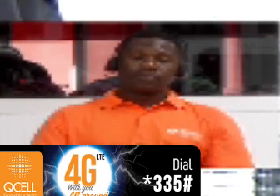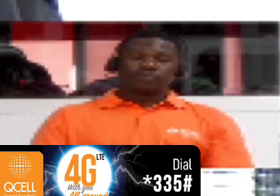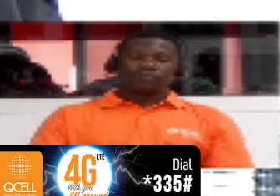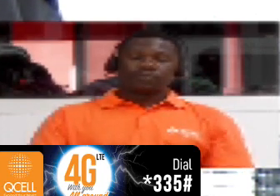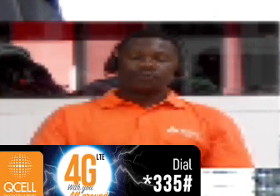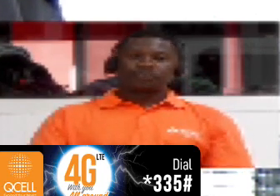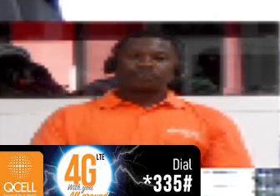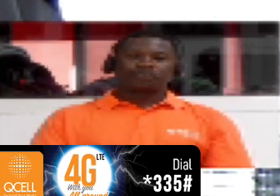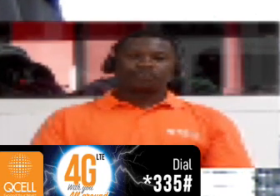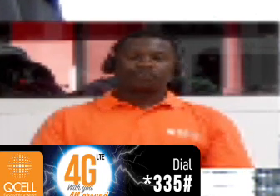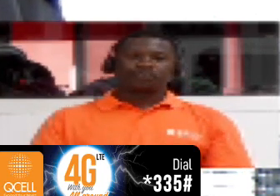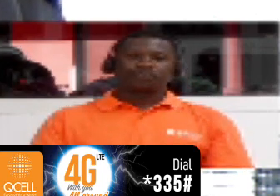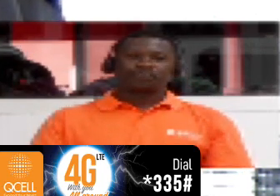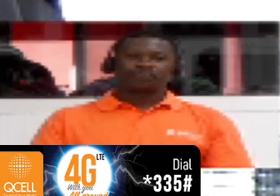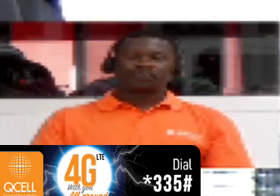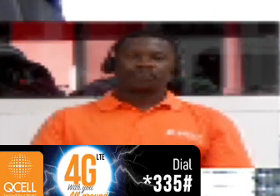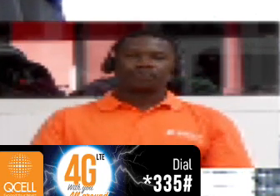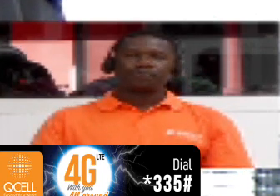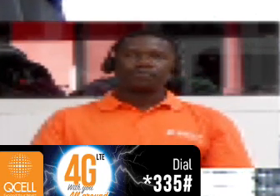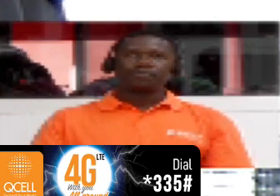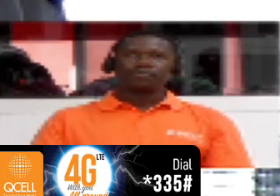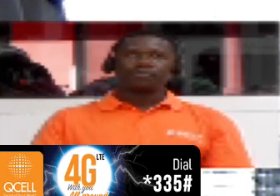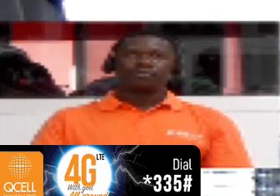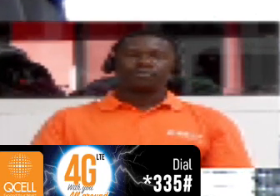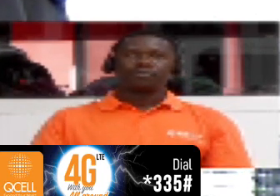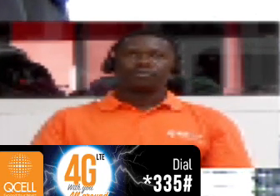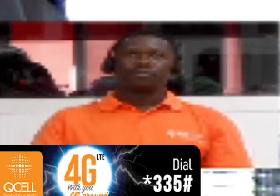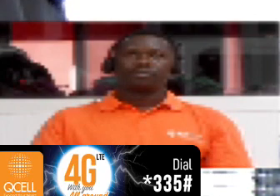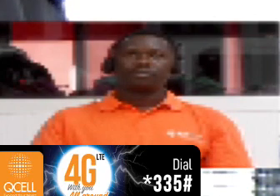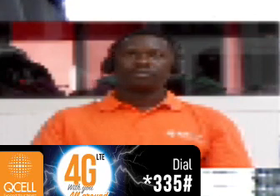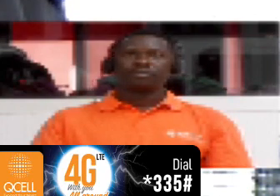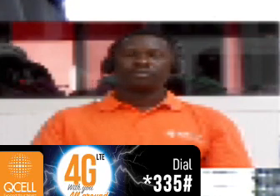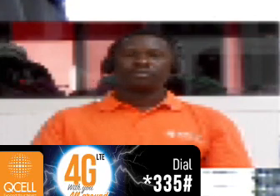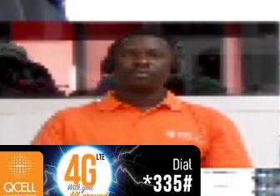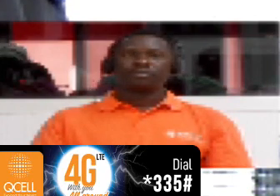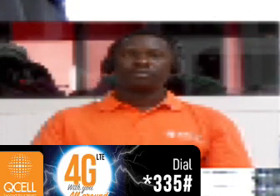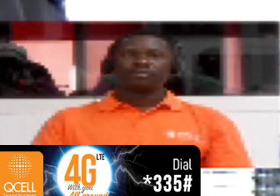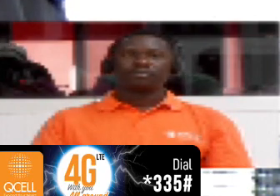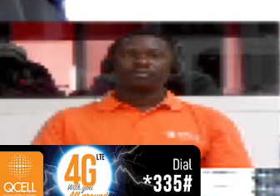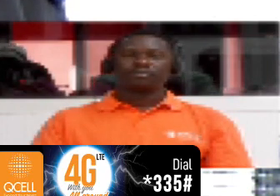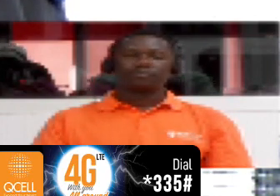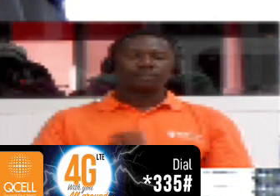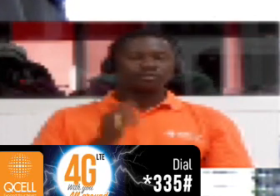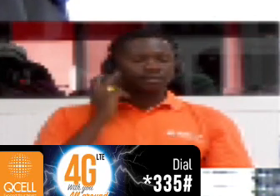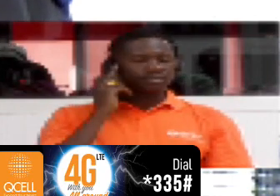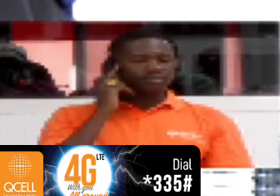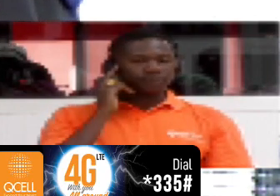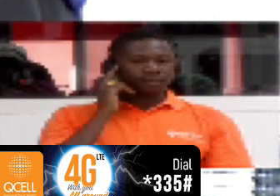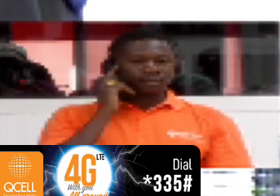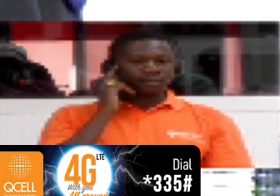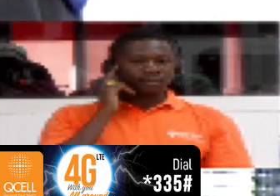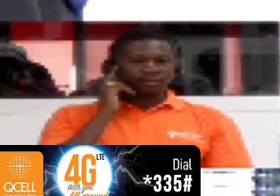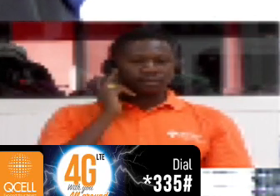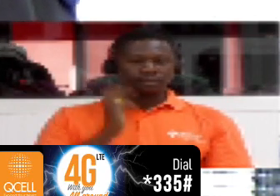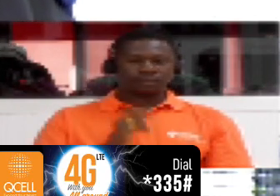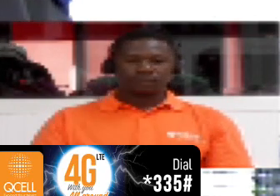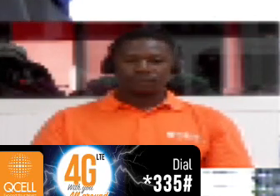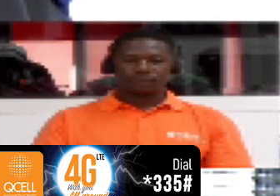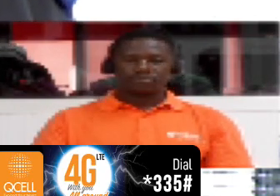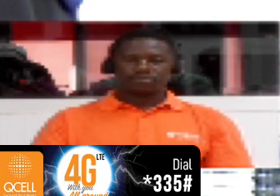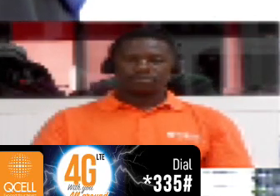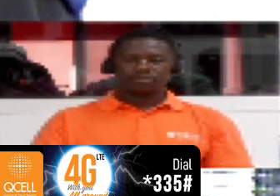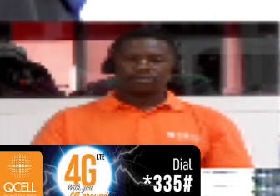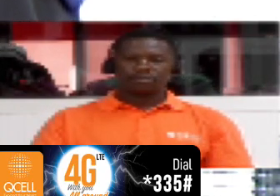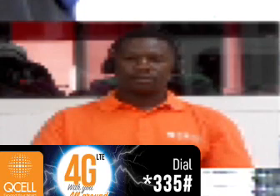ko patrol team dango mu atelleti fo wol fanal bet baate o team kling la ko sammu nim